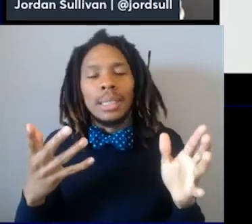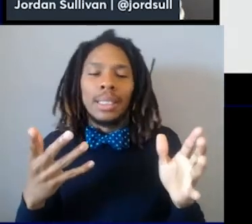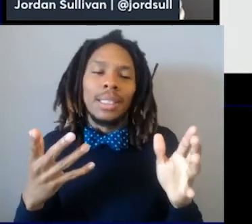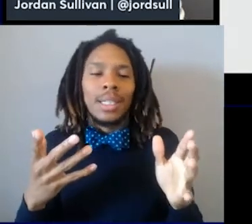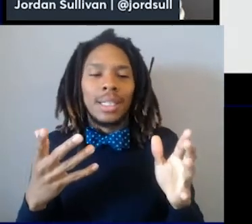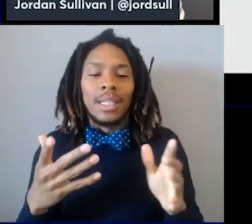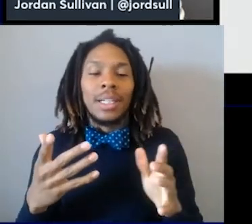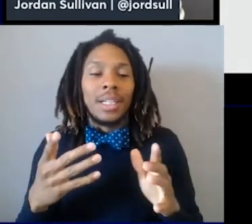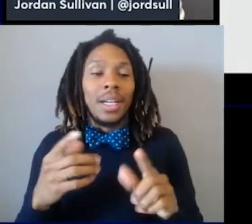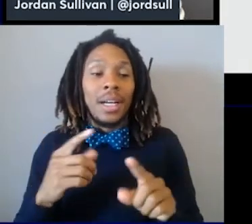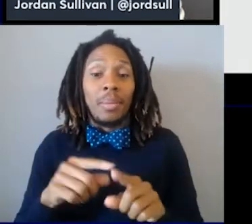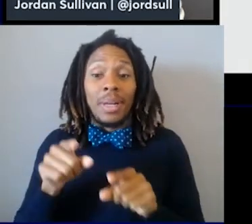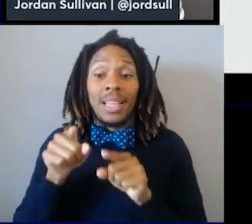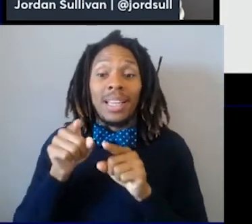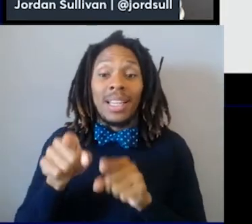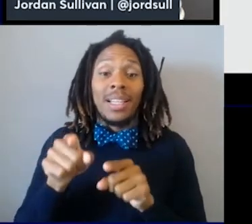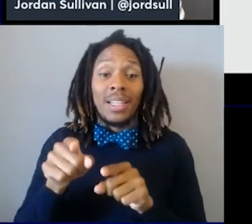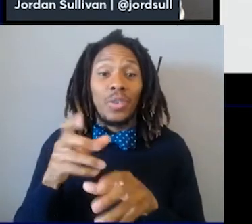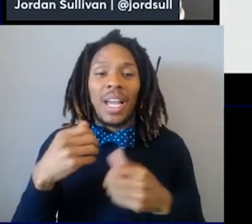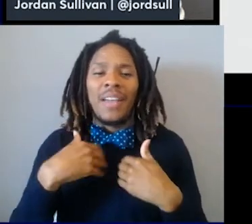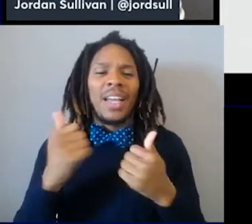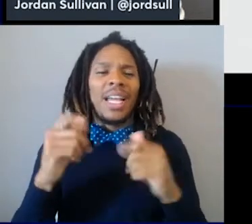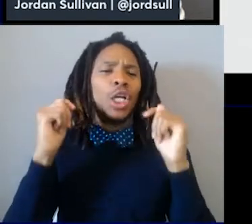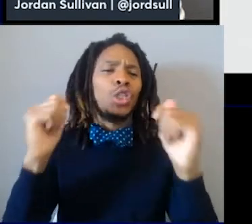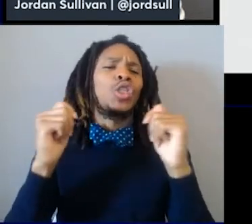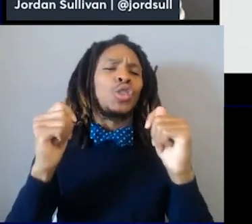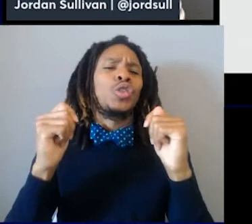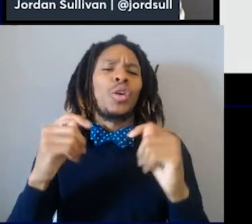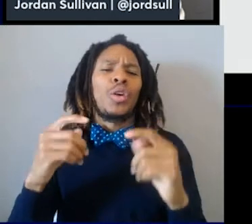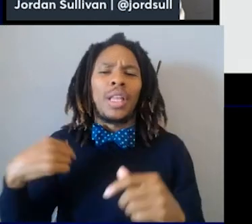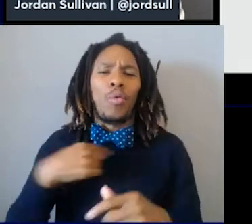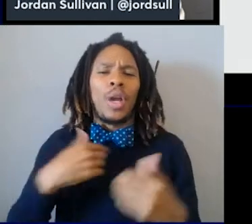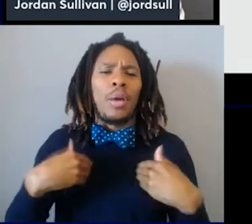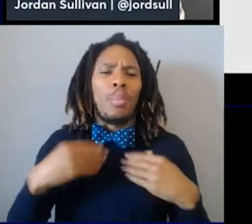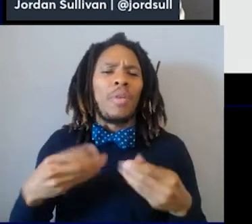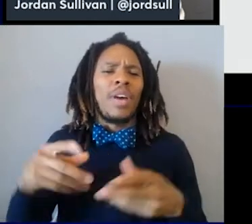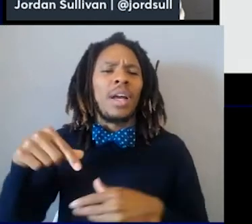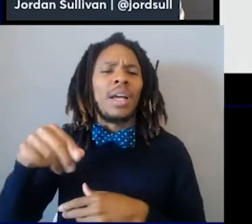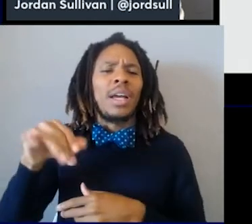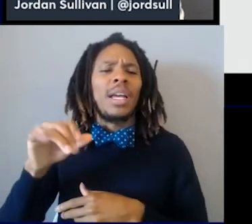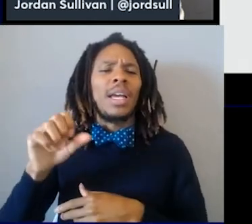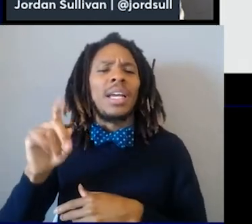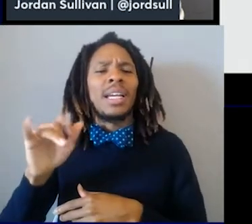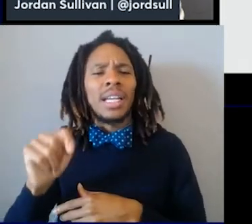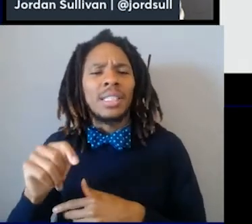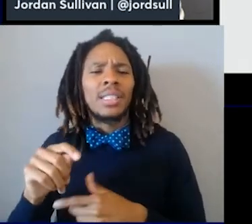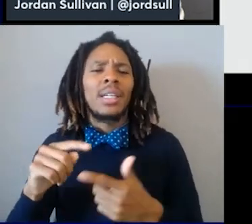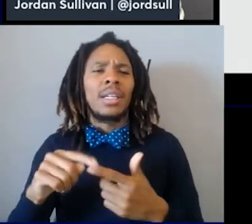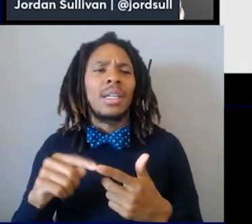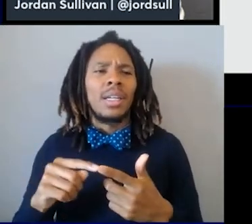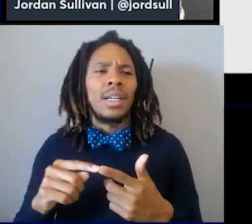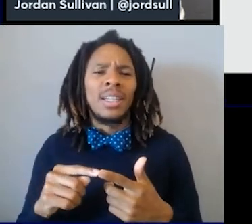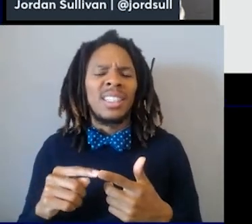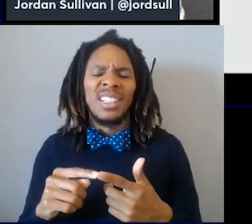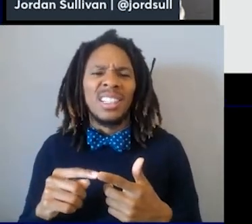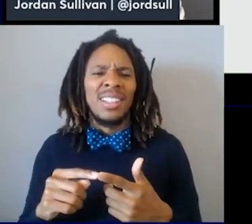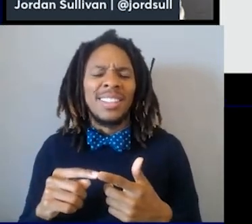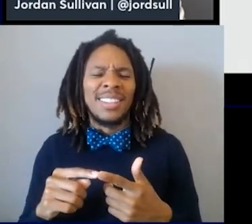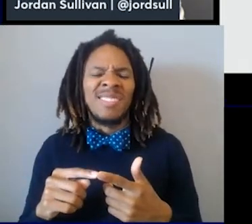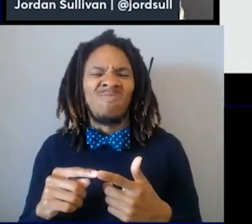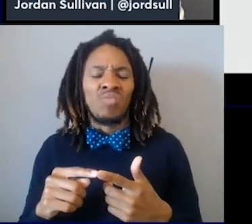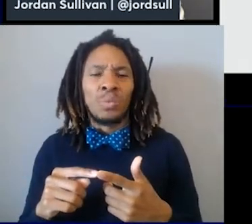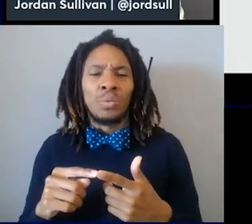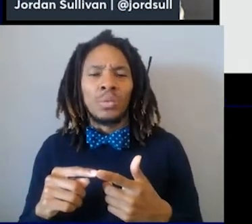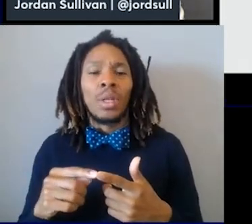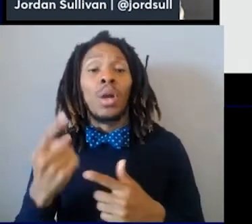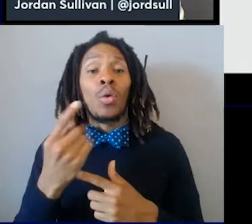can get in any tutorial that Qiskit provides. So this is all import Qiskit. So one thing that you